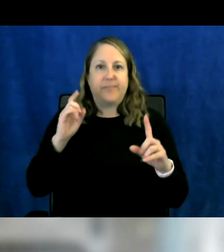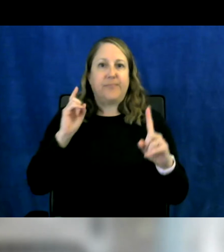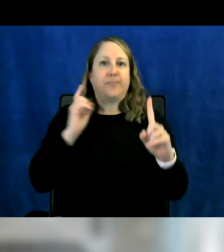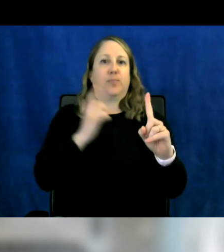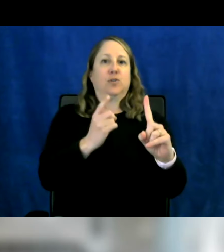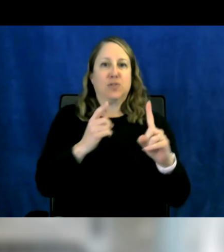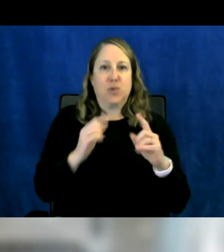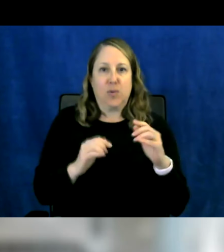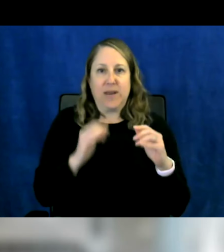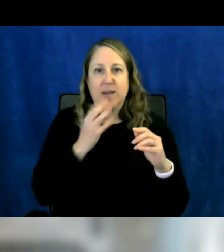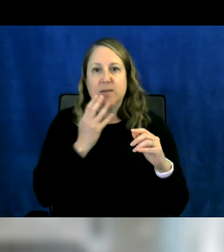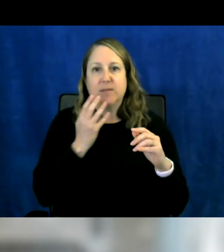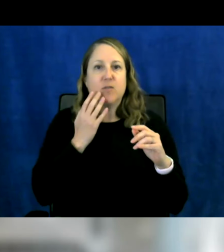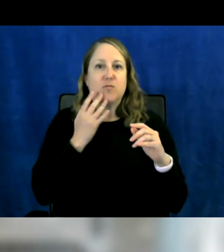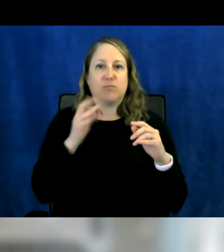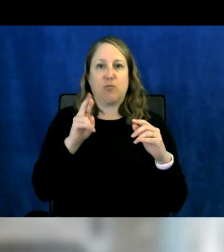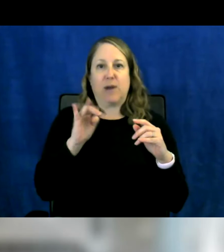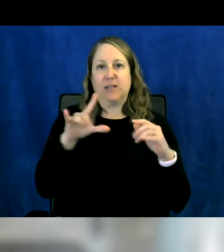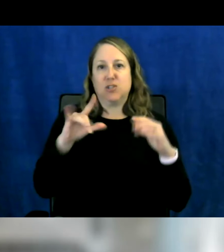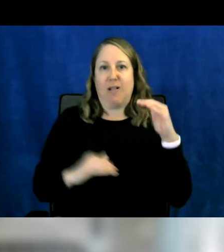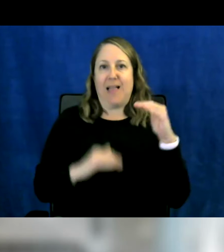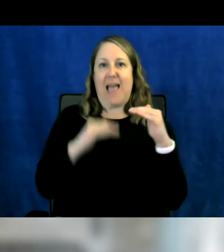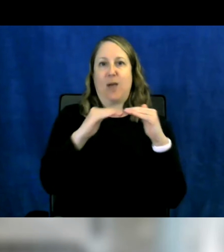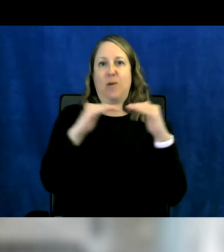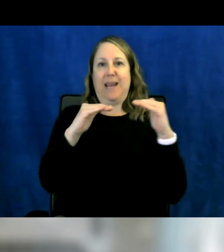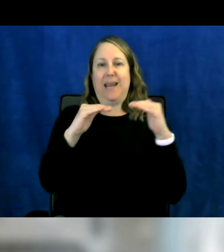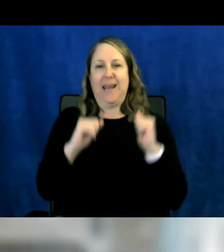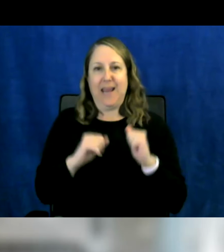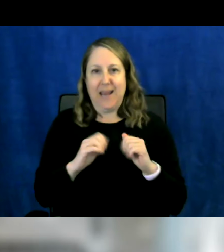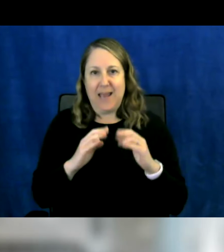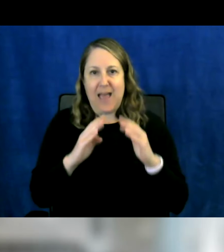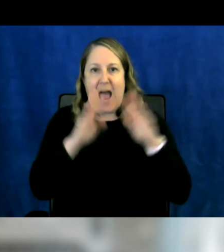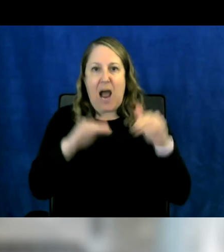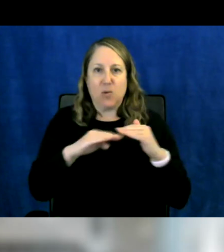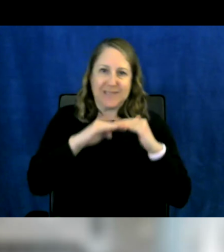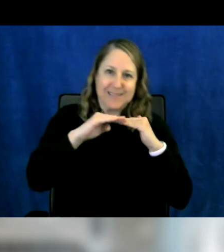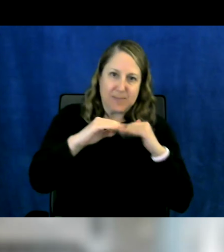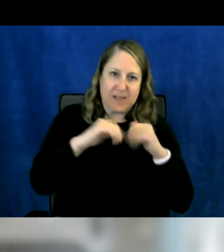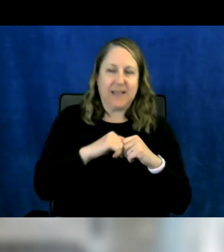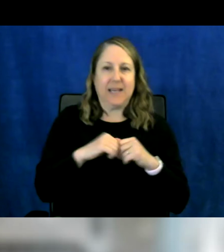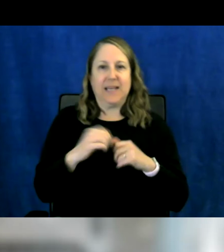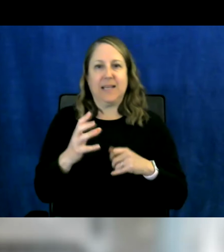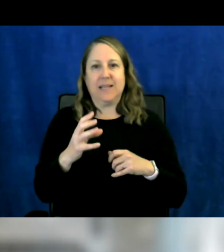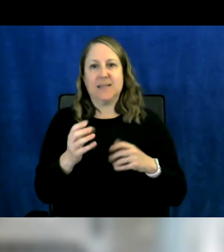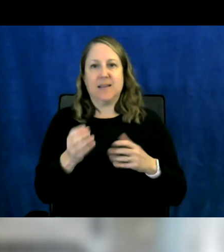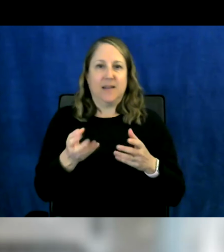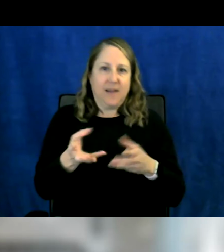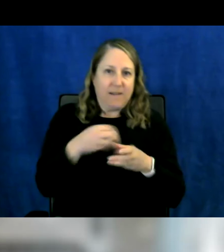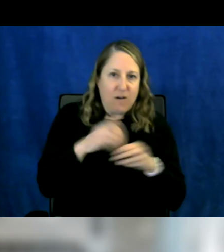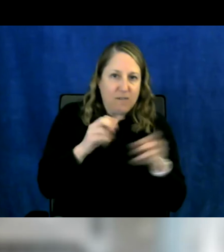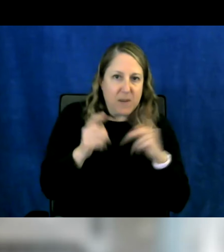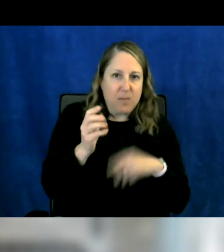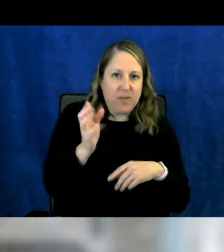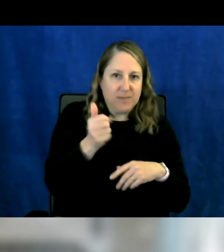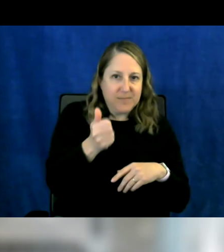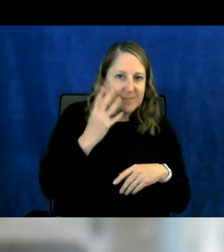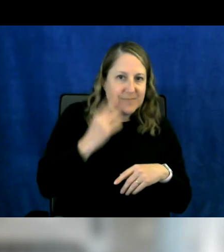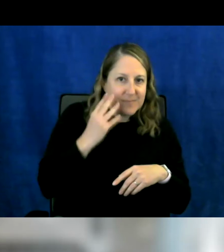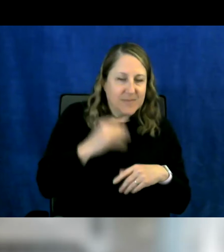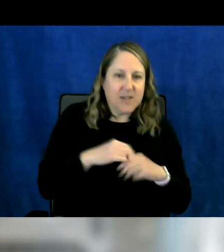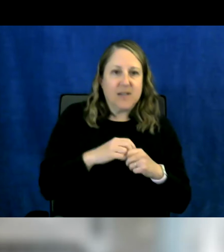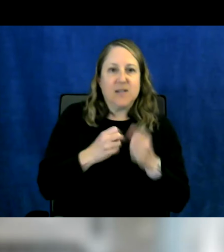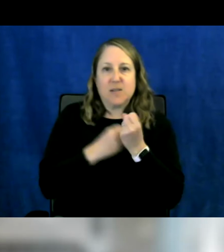and housing instability, engaging in partnership with people with lived expertise, supporting interjurisdictional and